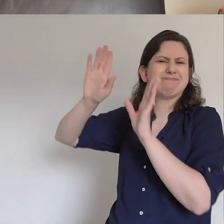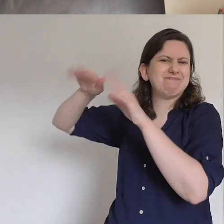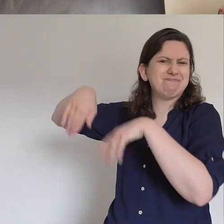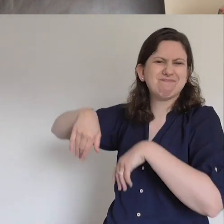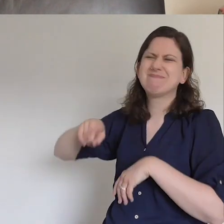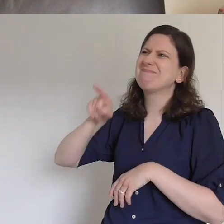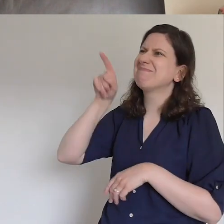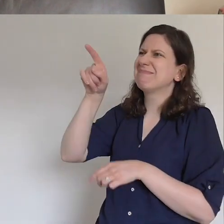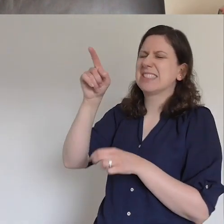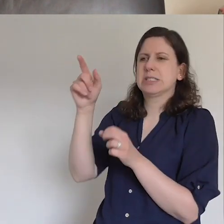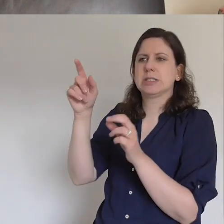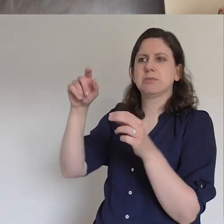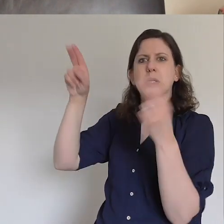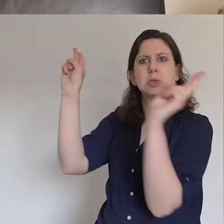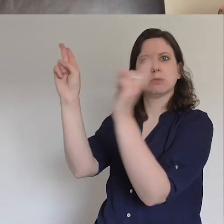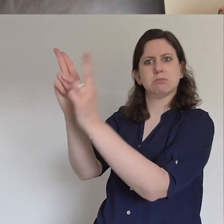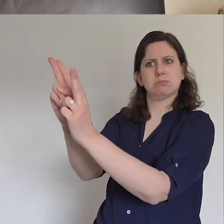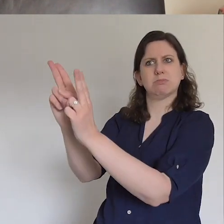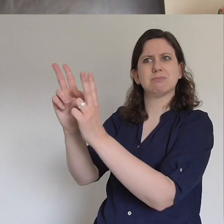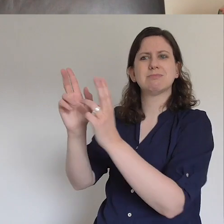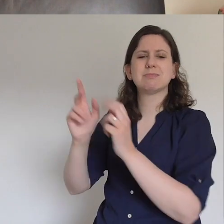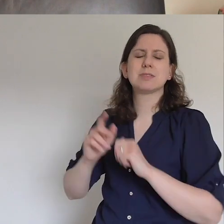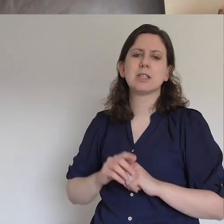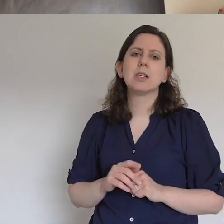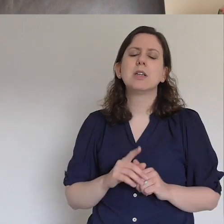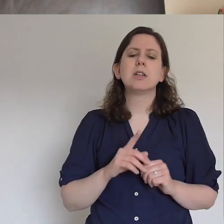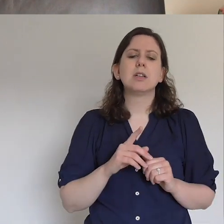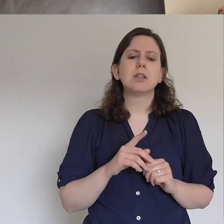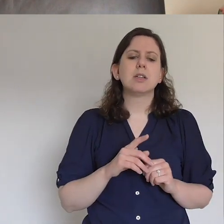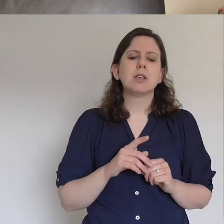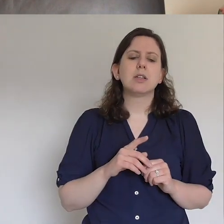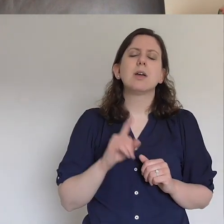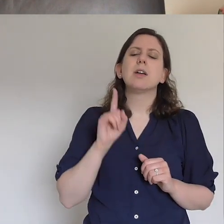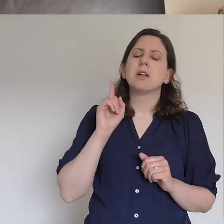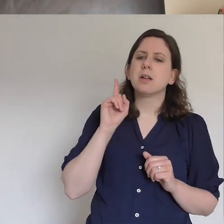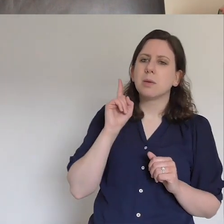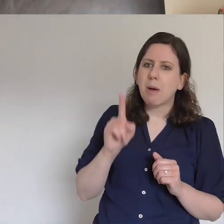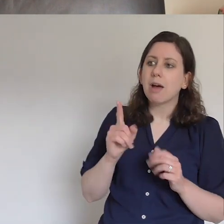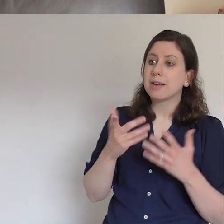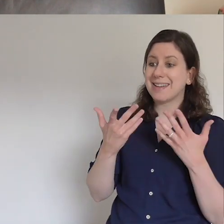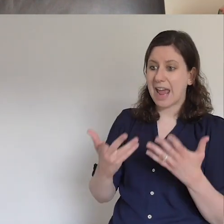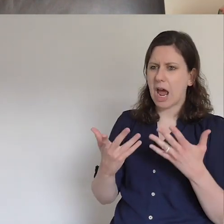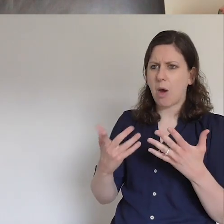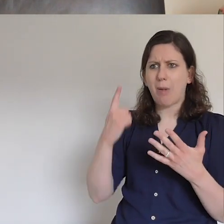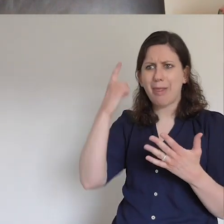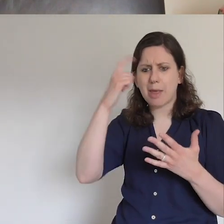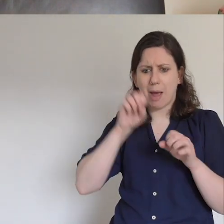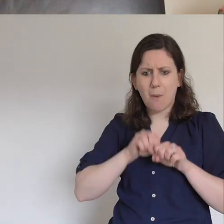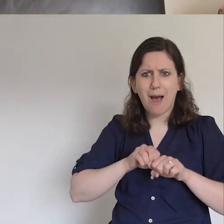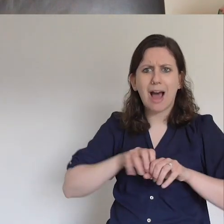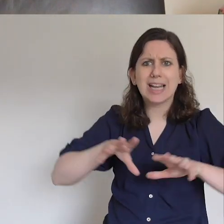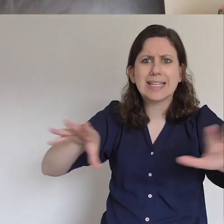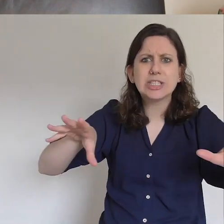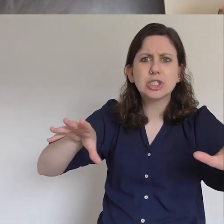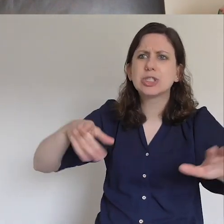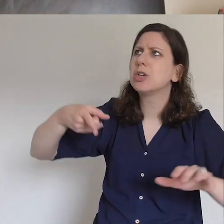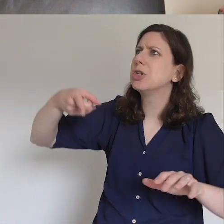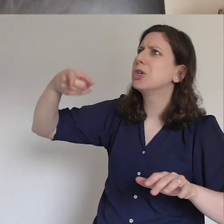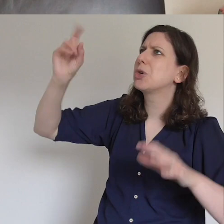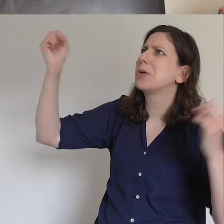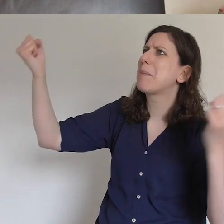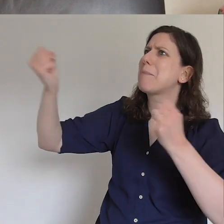sense of unleashing is just this awareness that the power of God is so much greater than we've given him credit for,